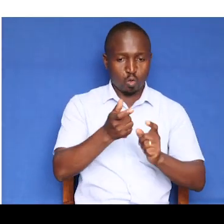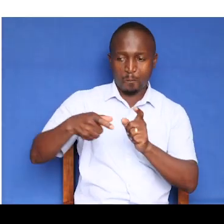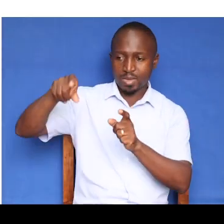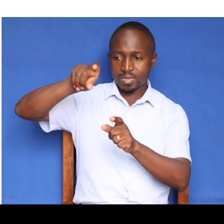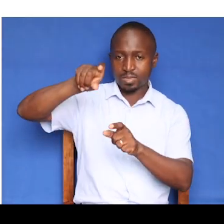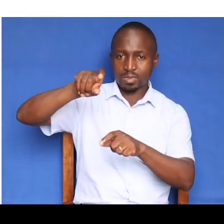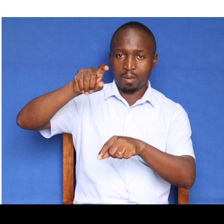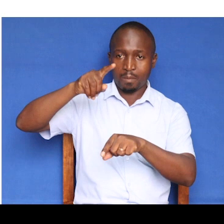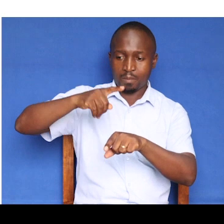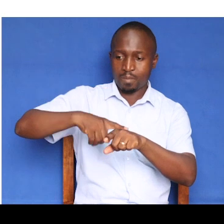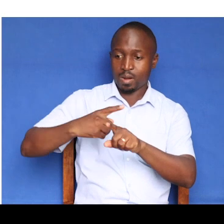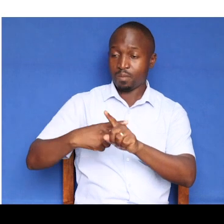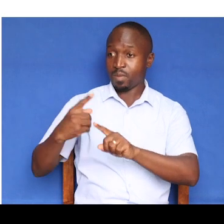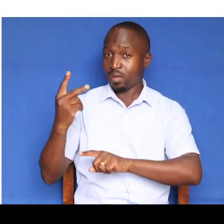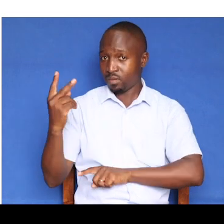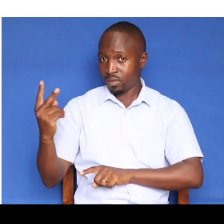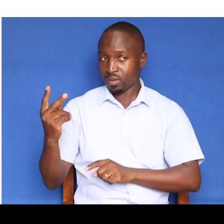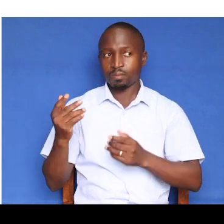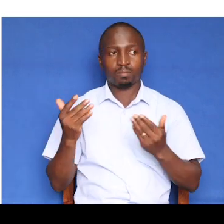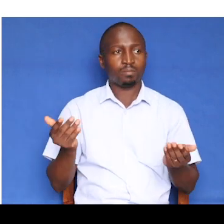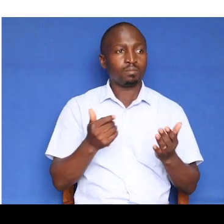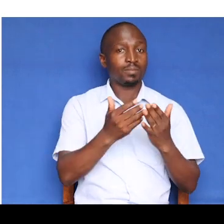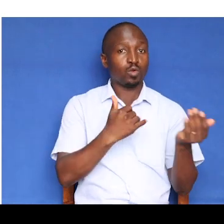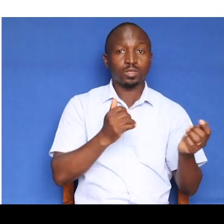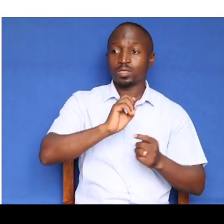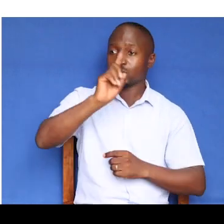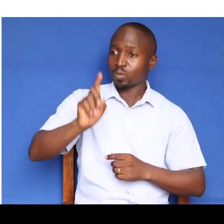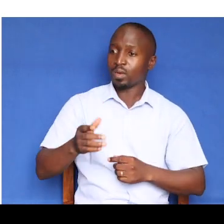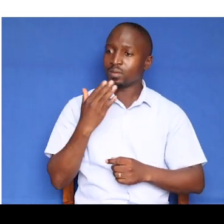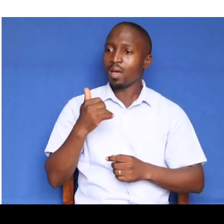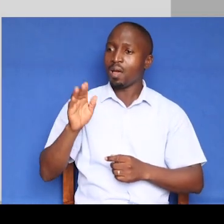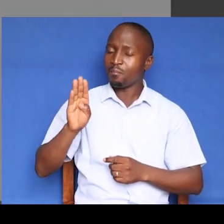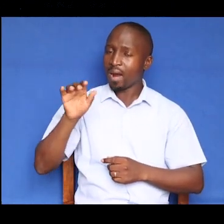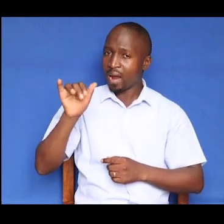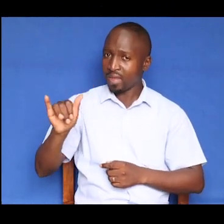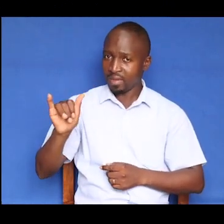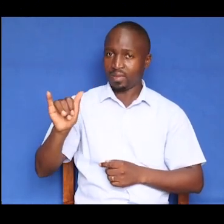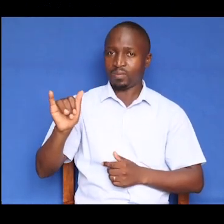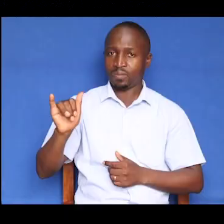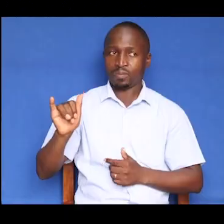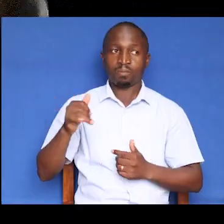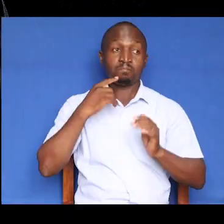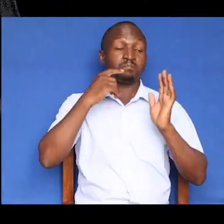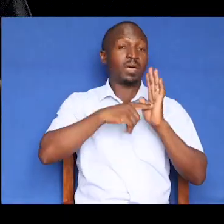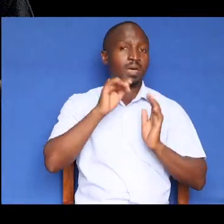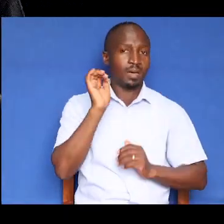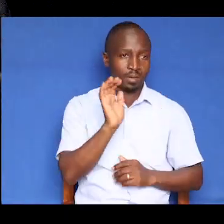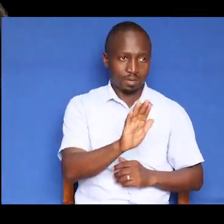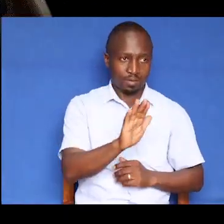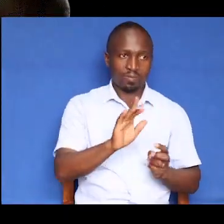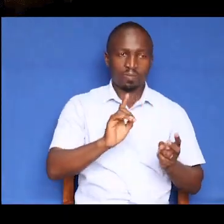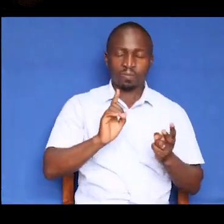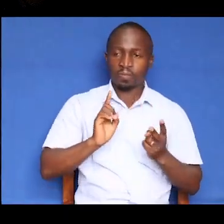200 units. So, because question says buy, it means